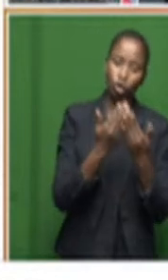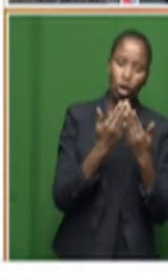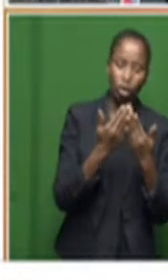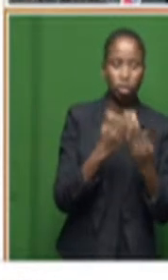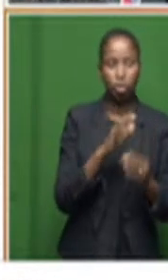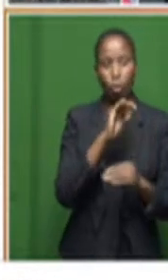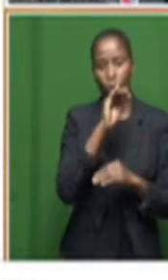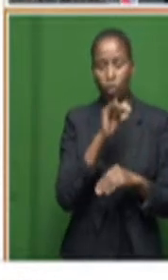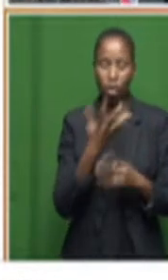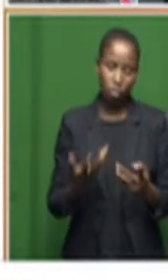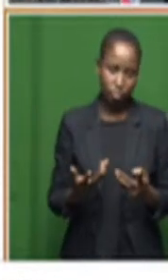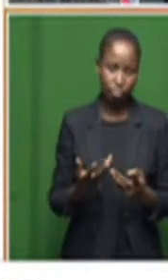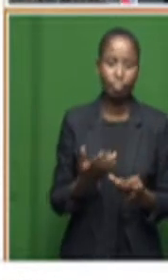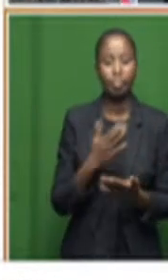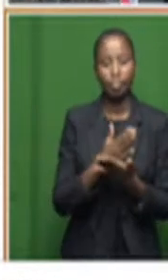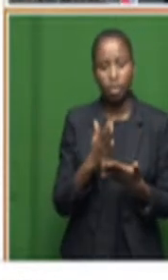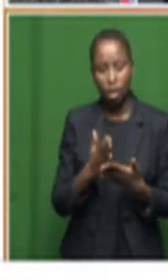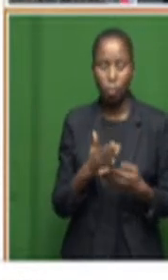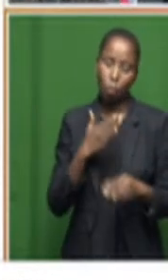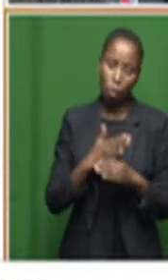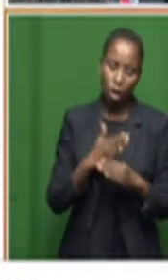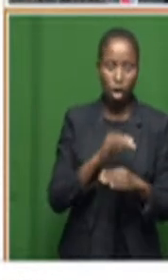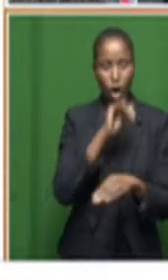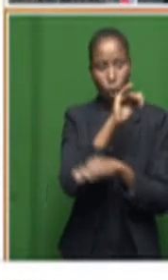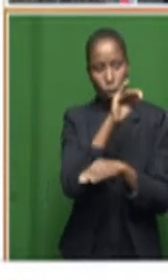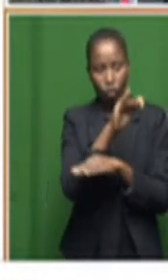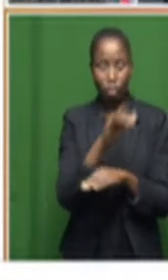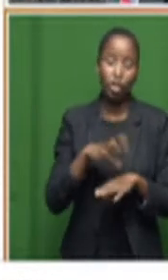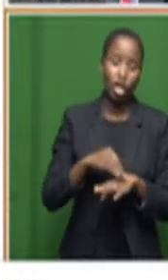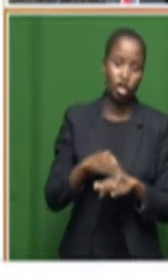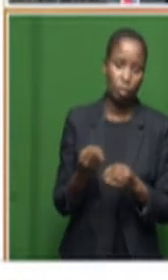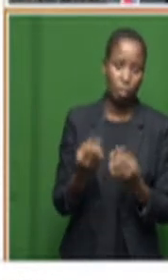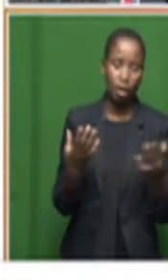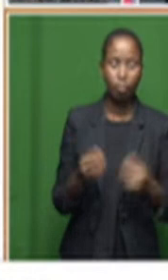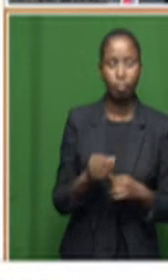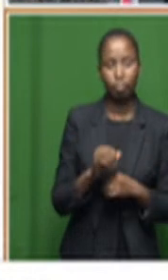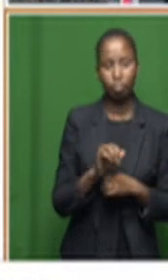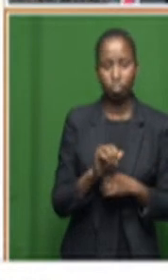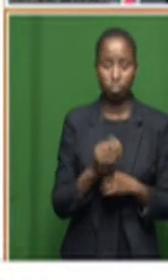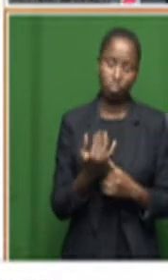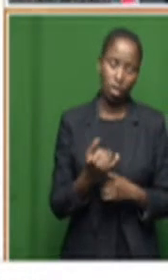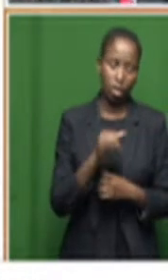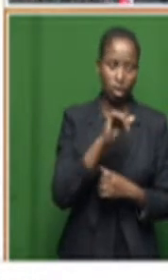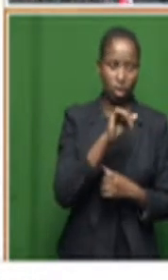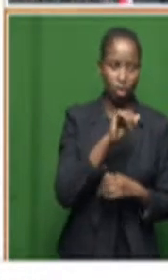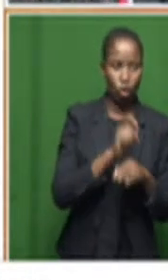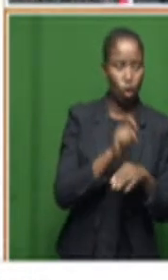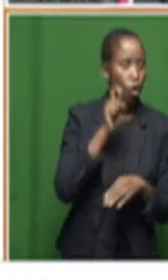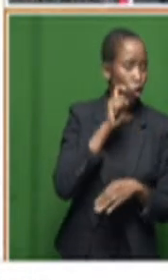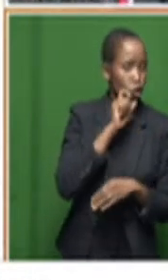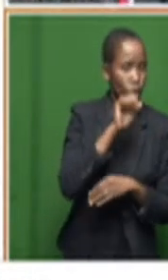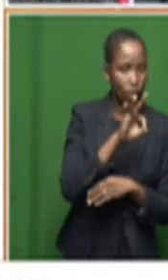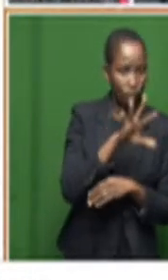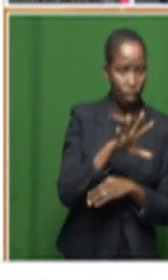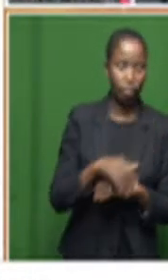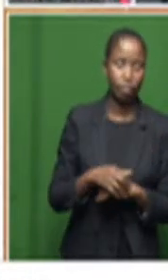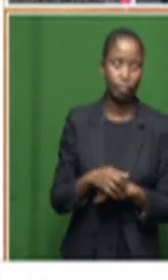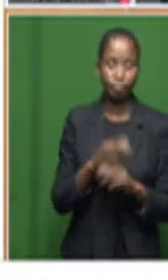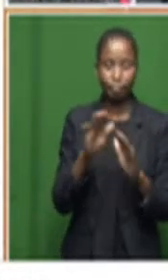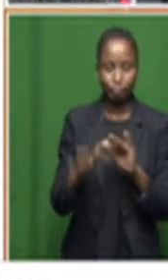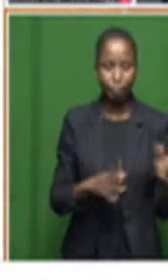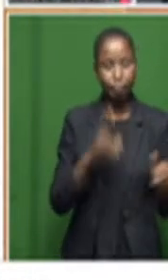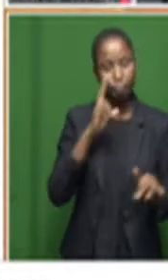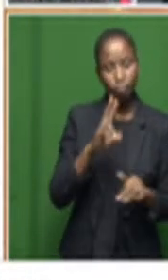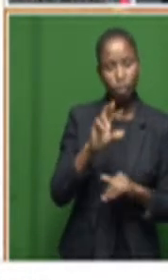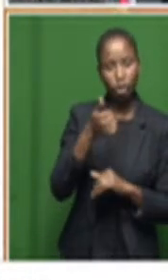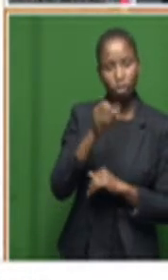and some of them work abroad under the age of the current 35 years. So we are seeing